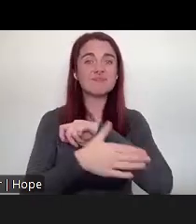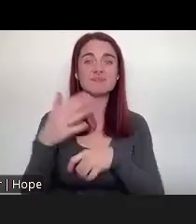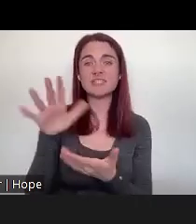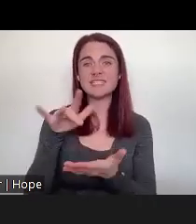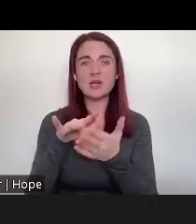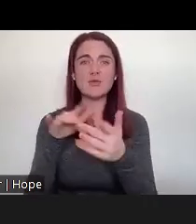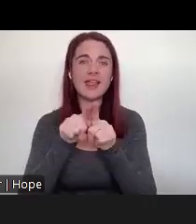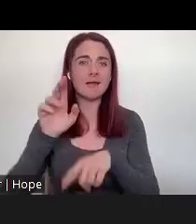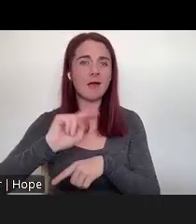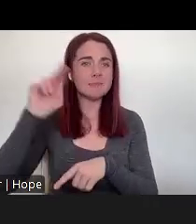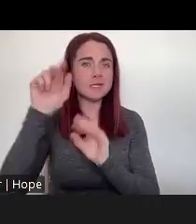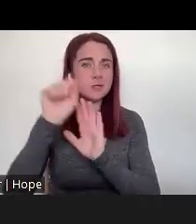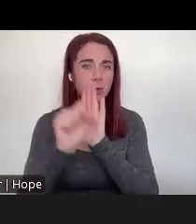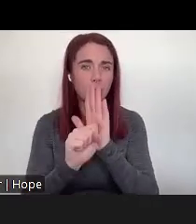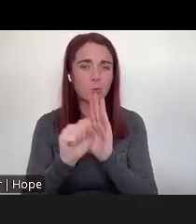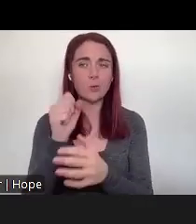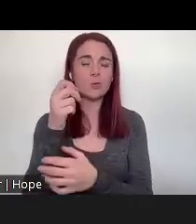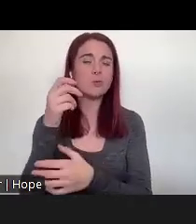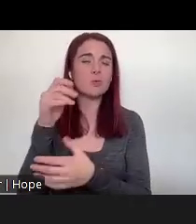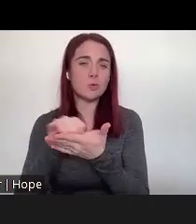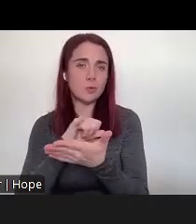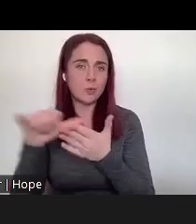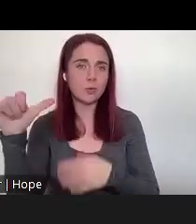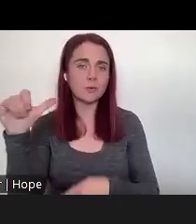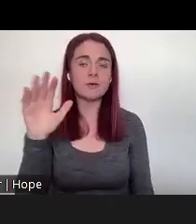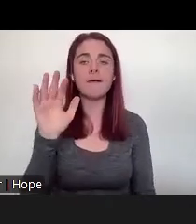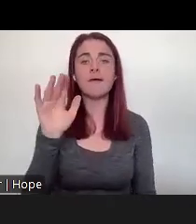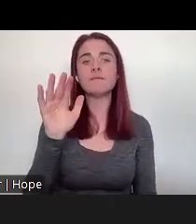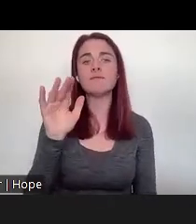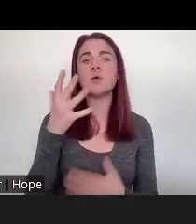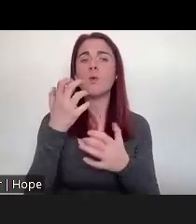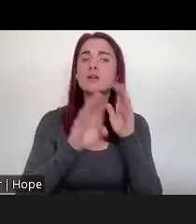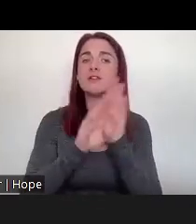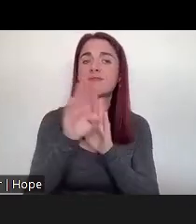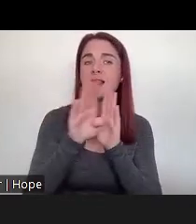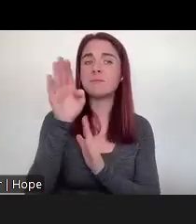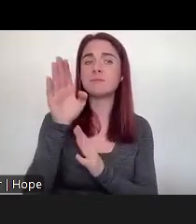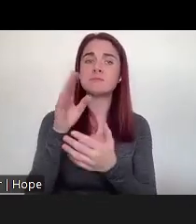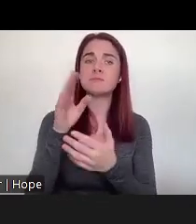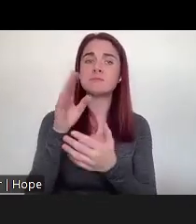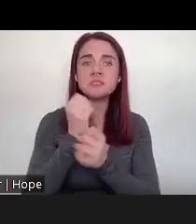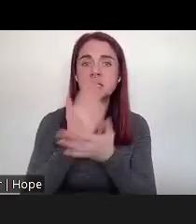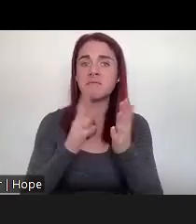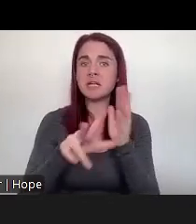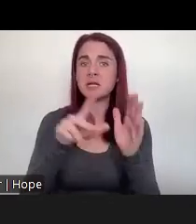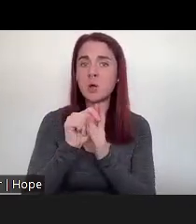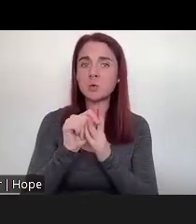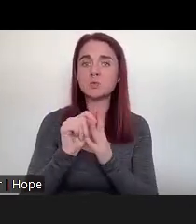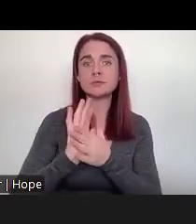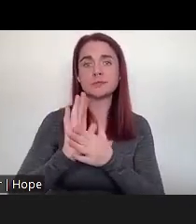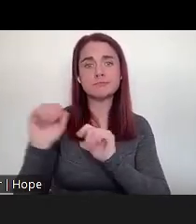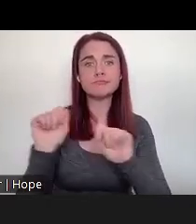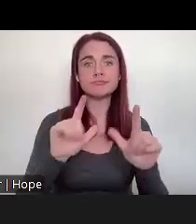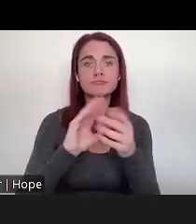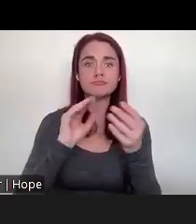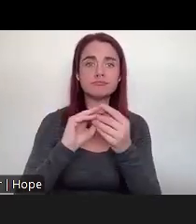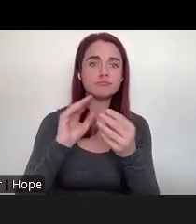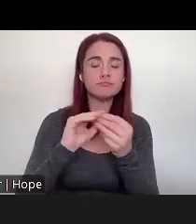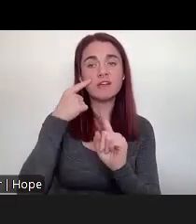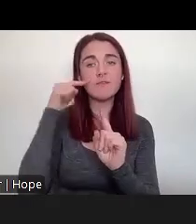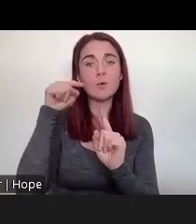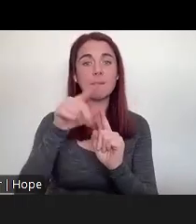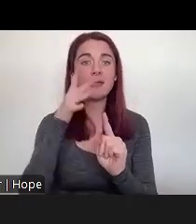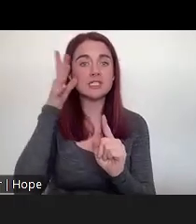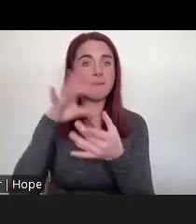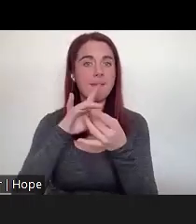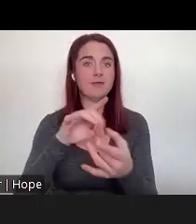York. And we wanted to develop videos for parents about the